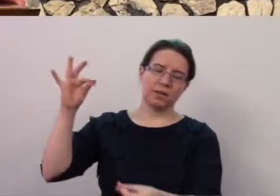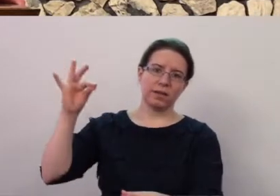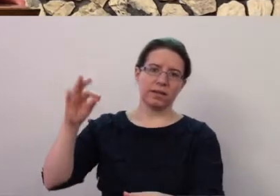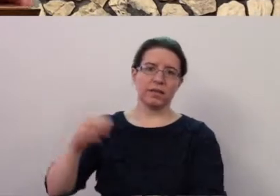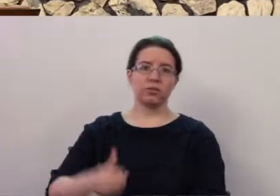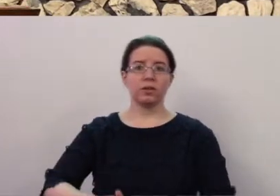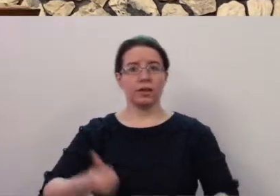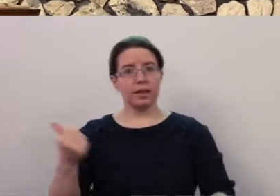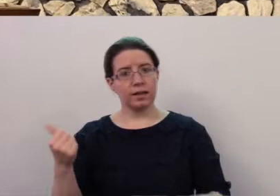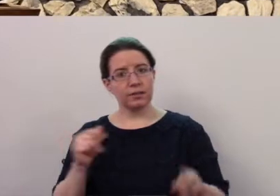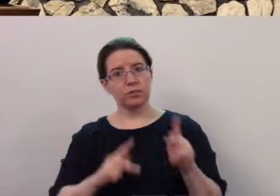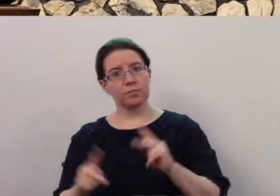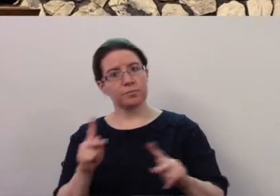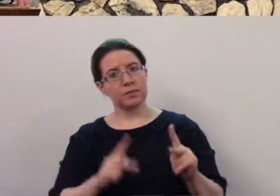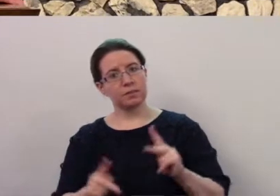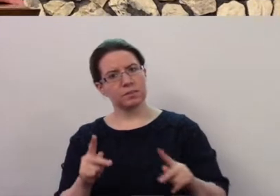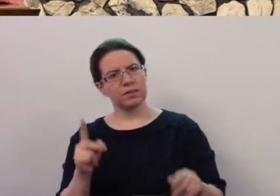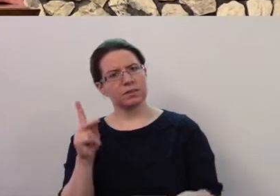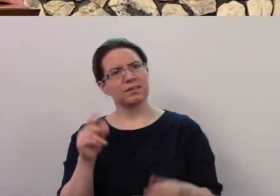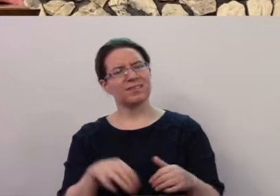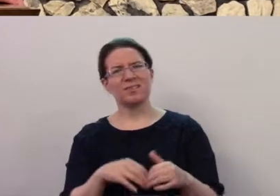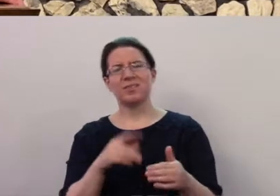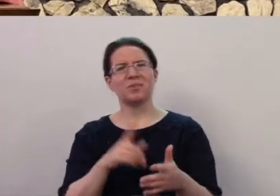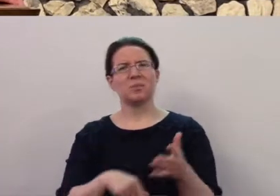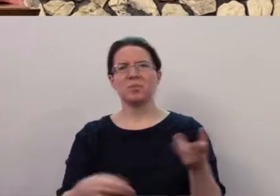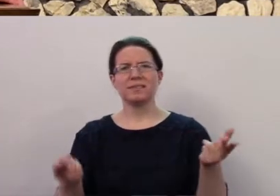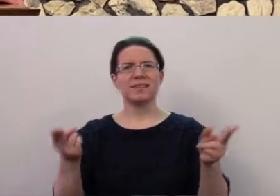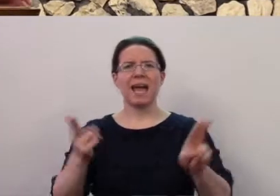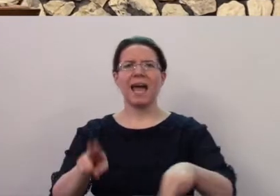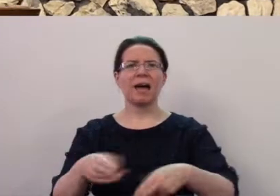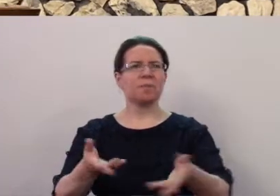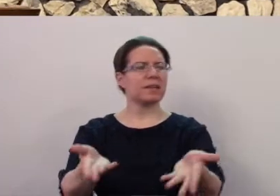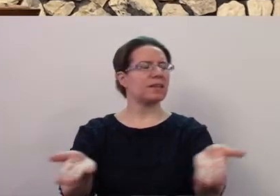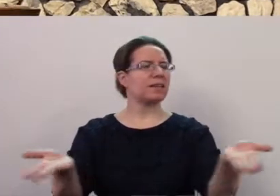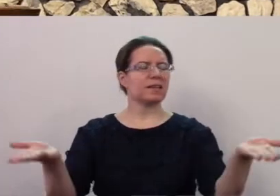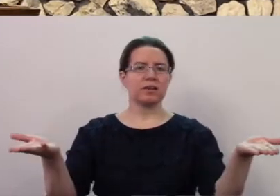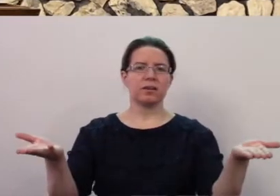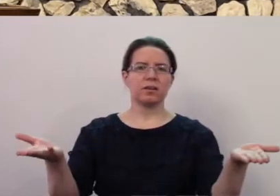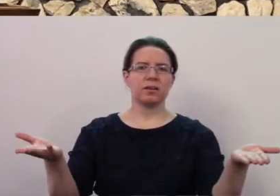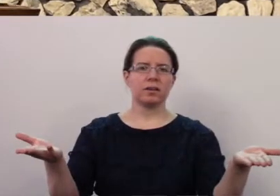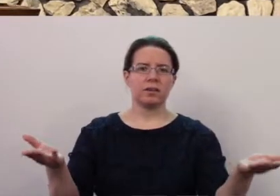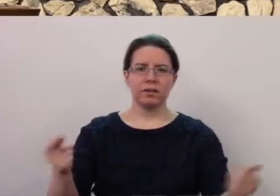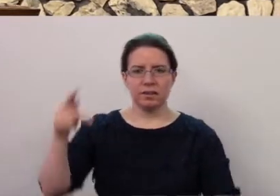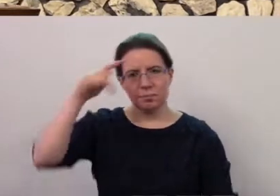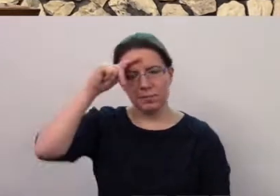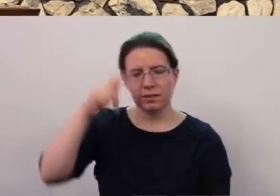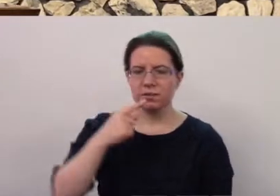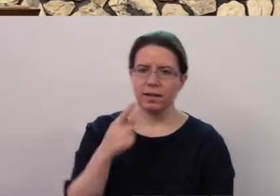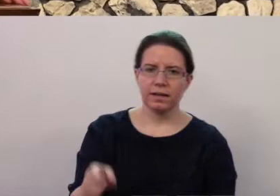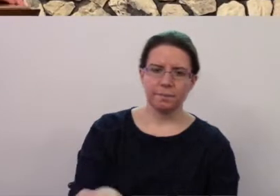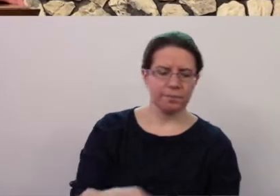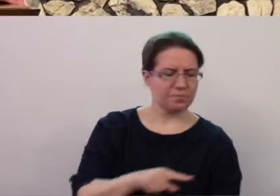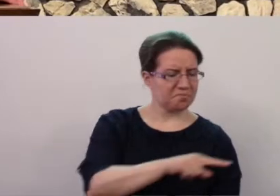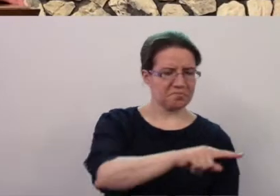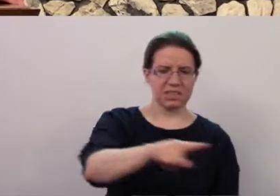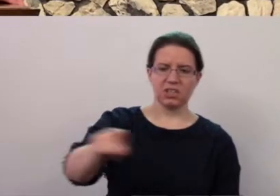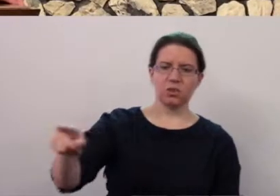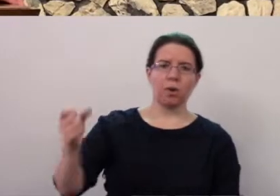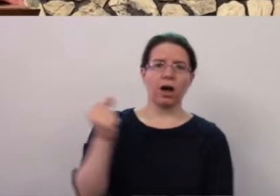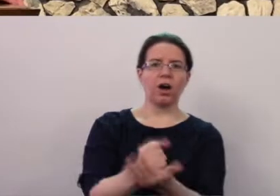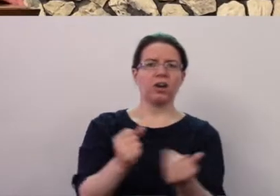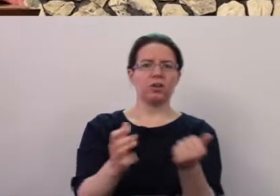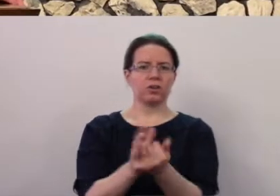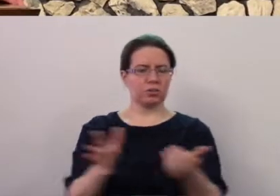And these Jews were inquiring about what's going on here. And he began to tell them, he just told them flat that you folks,